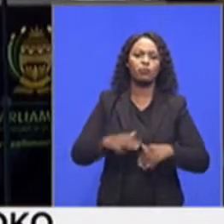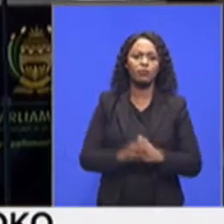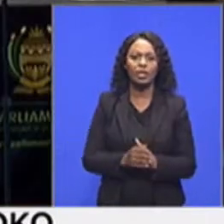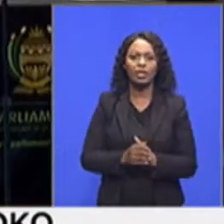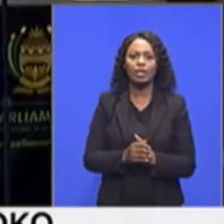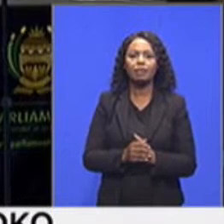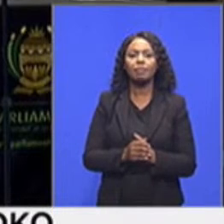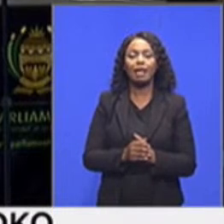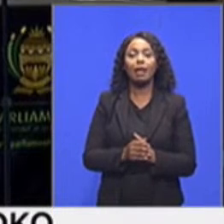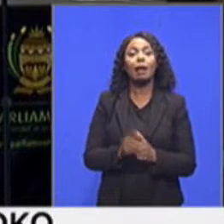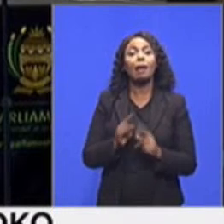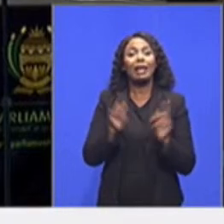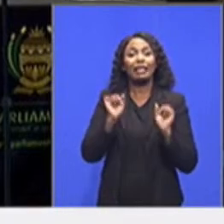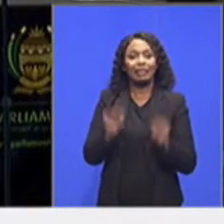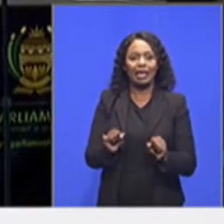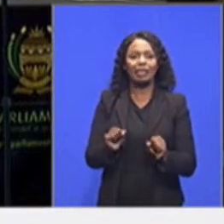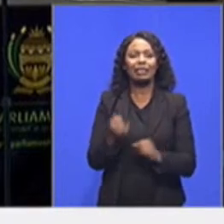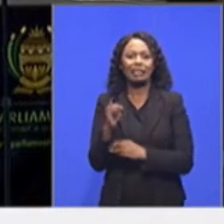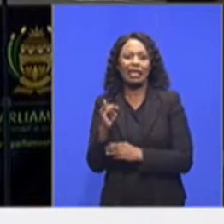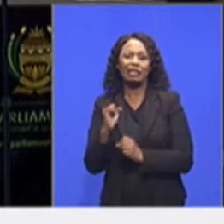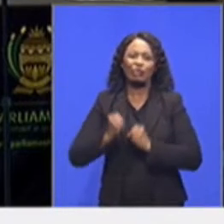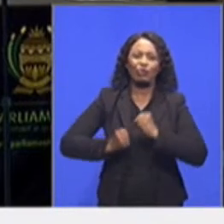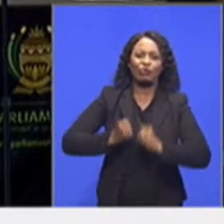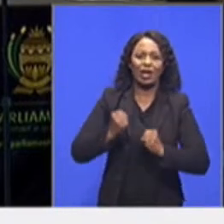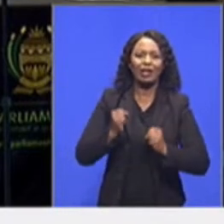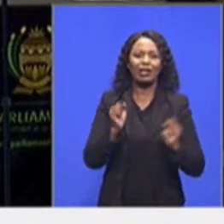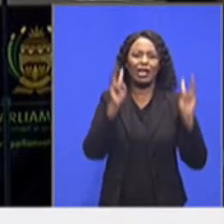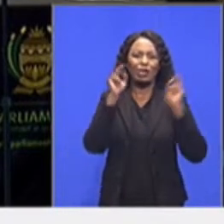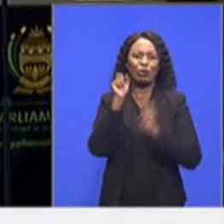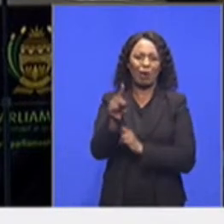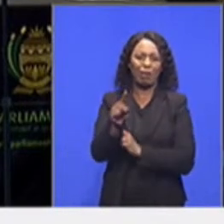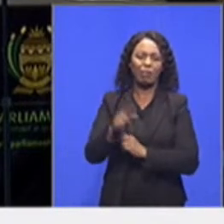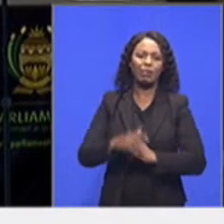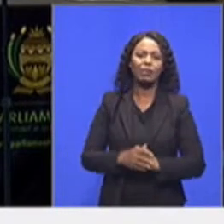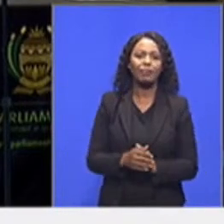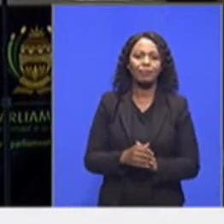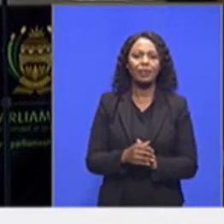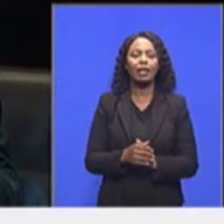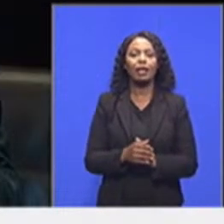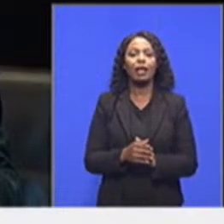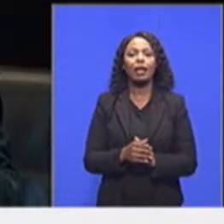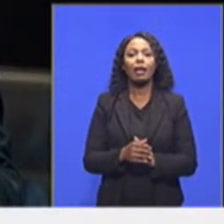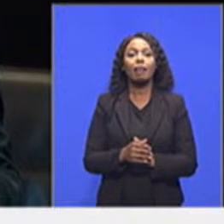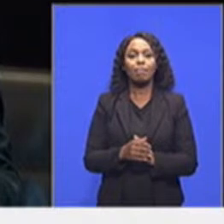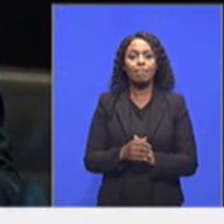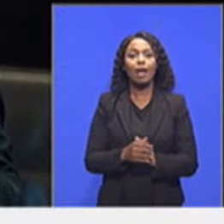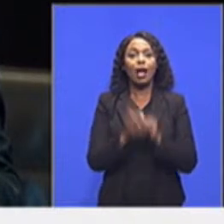still struggling now in arguing our case in FATF. The laws address